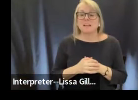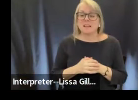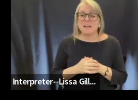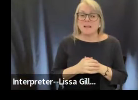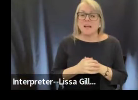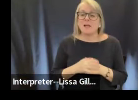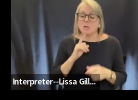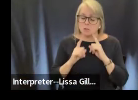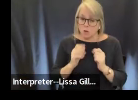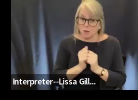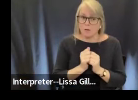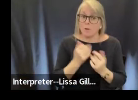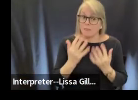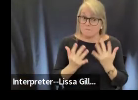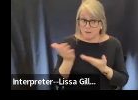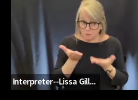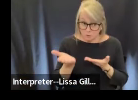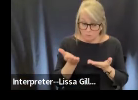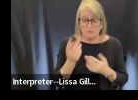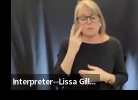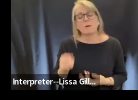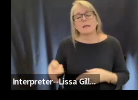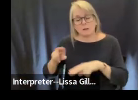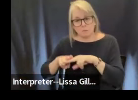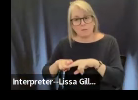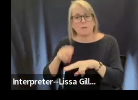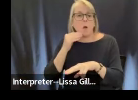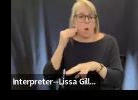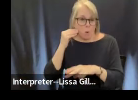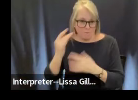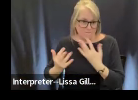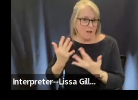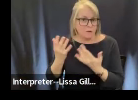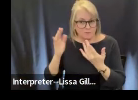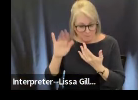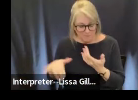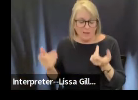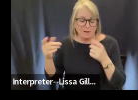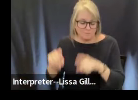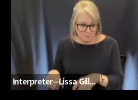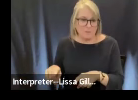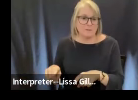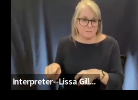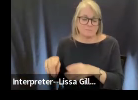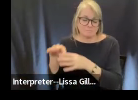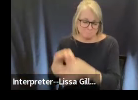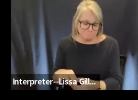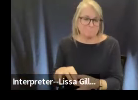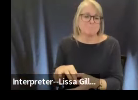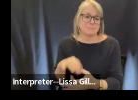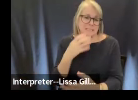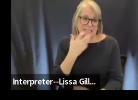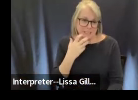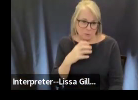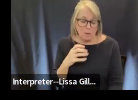to the fire service, an increase in home fires that did, of course, have home heating associated with them. But